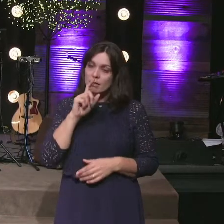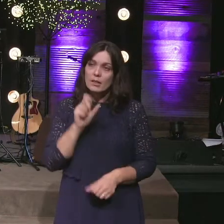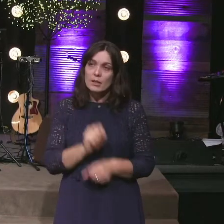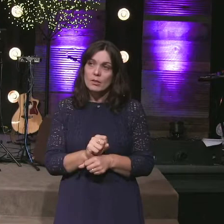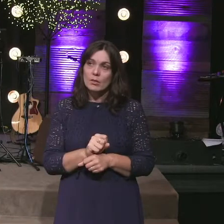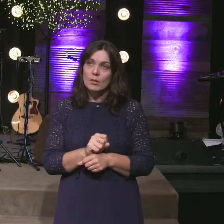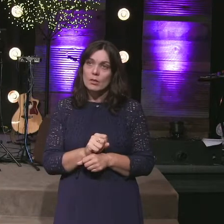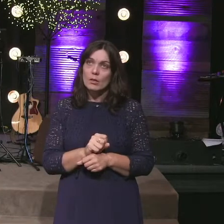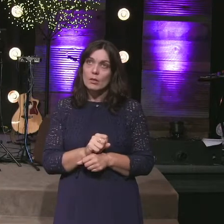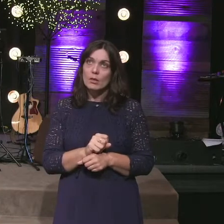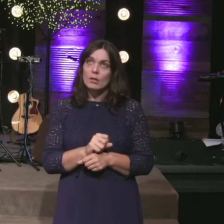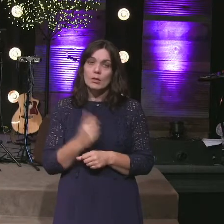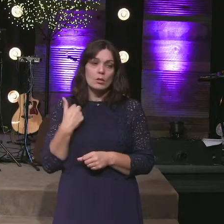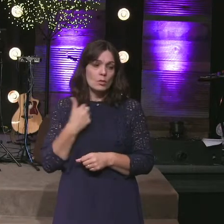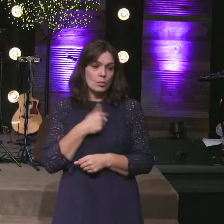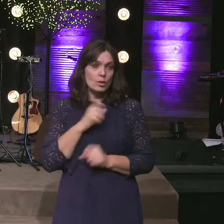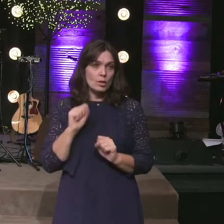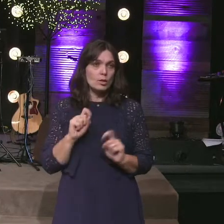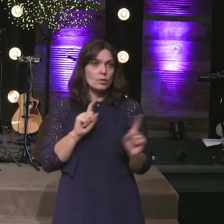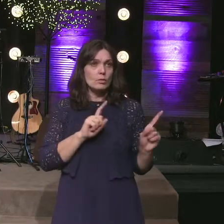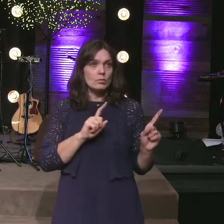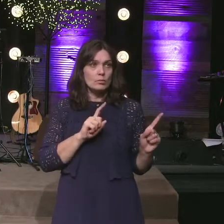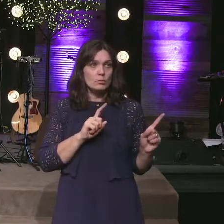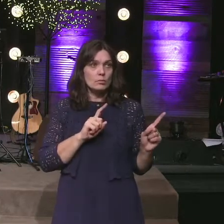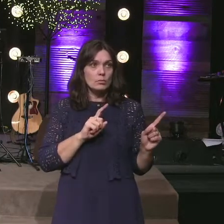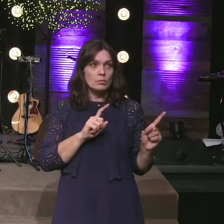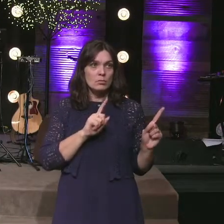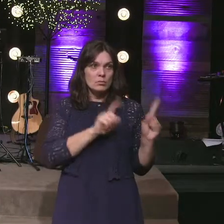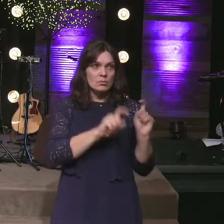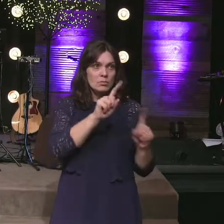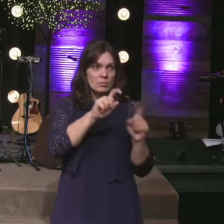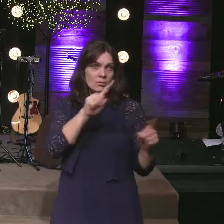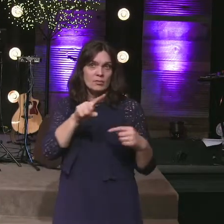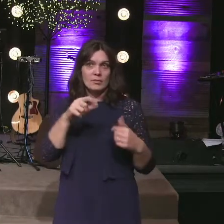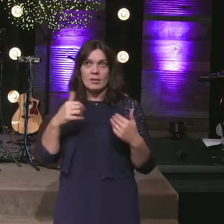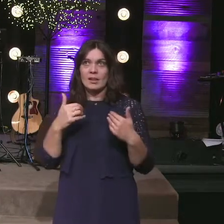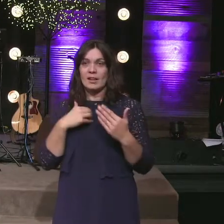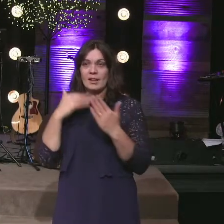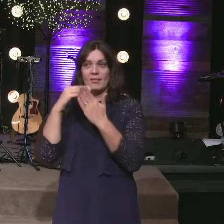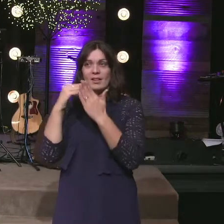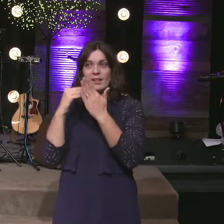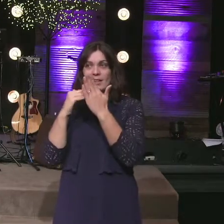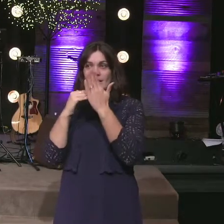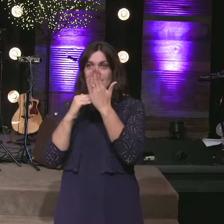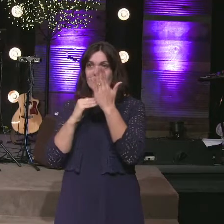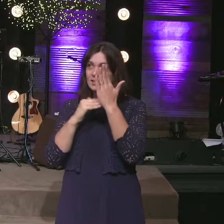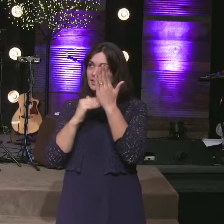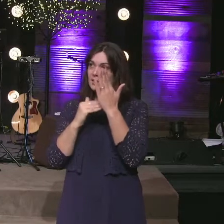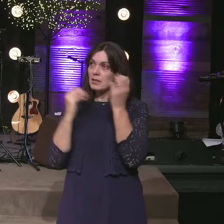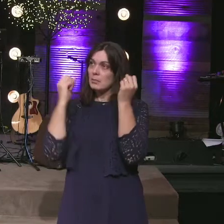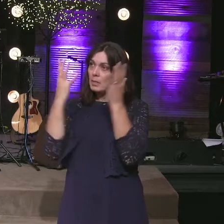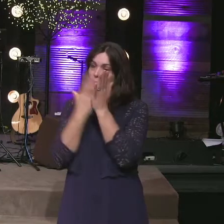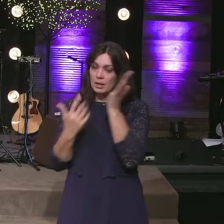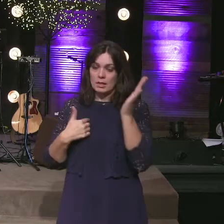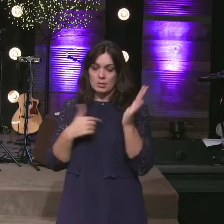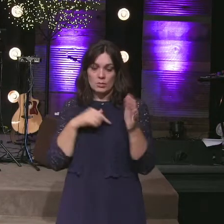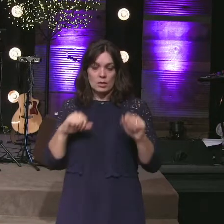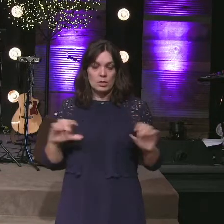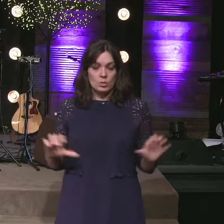We could go around and we could make a list a mile long of what we could do to help one